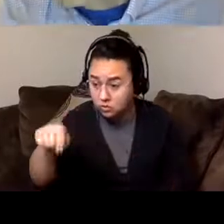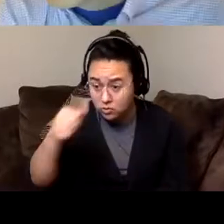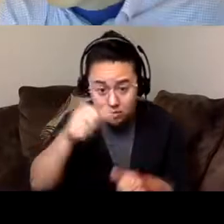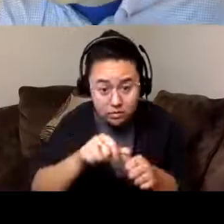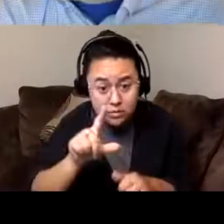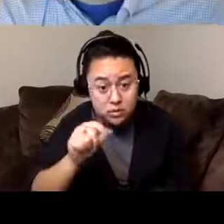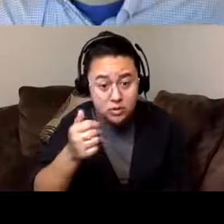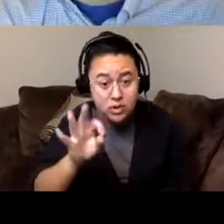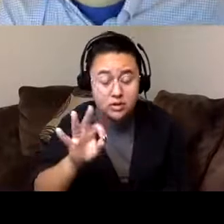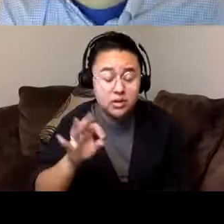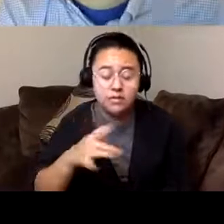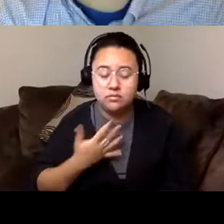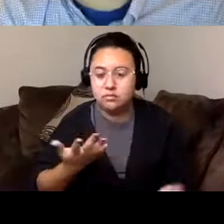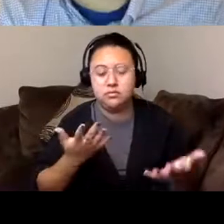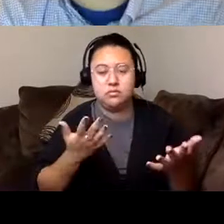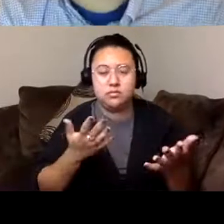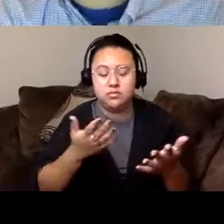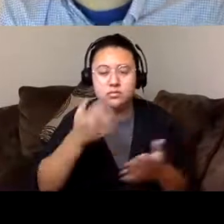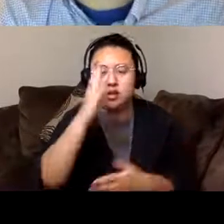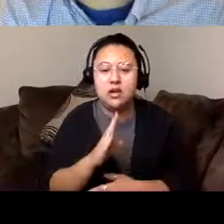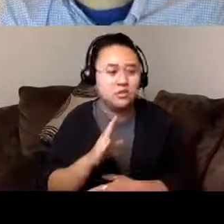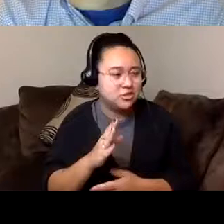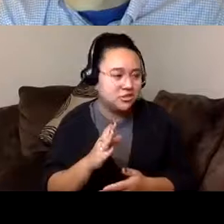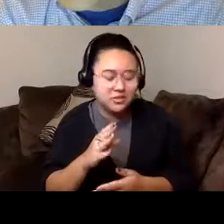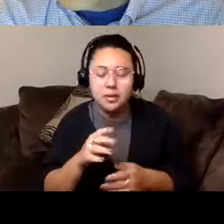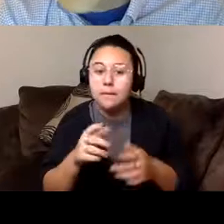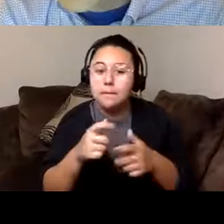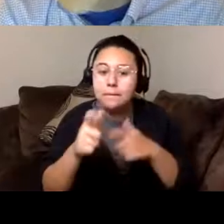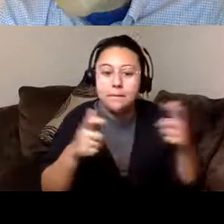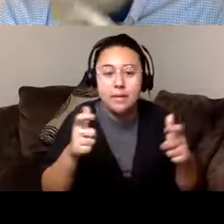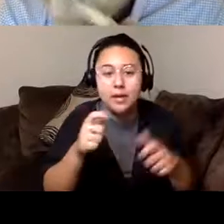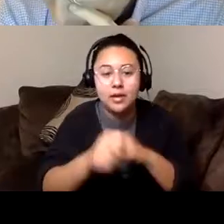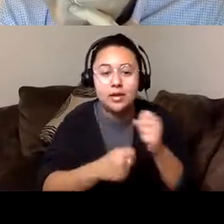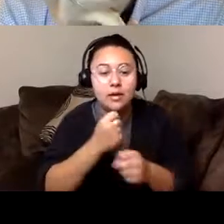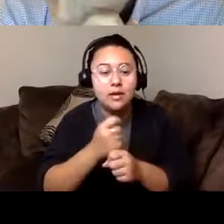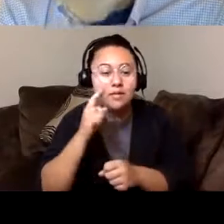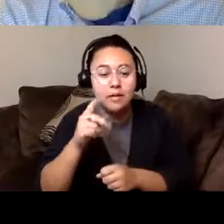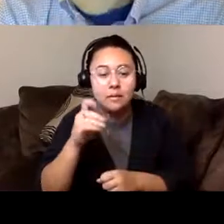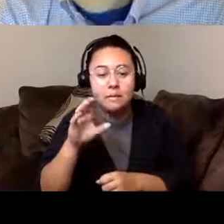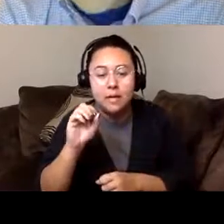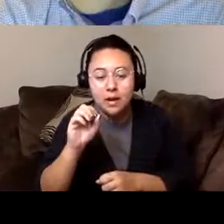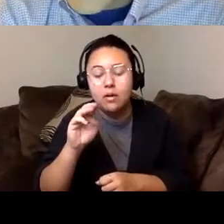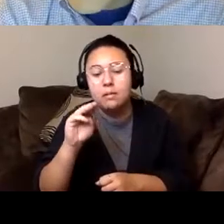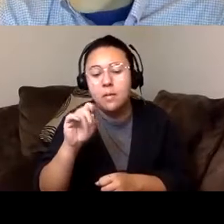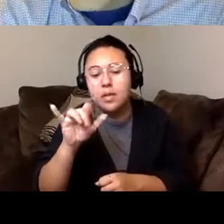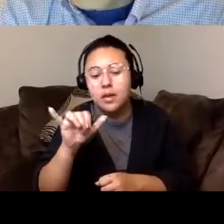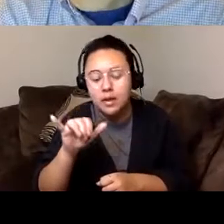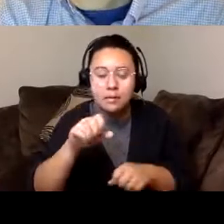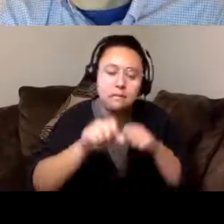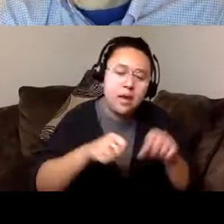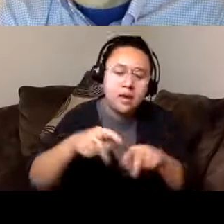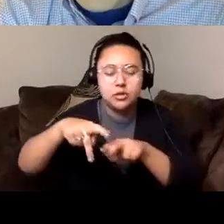2019? I mean, gosh, it was a huge year for micromobility. And, you know, I don't know if people remember, but we had